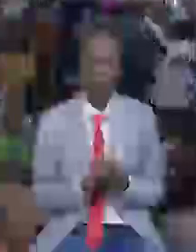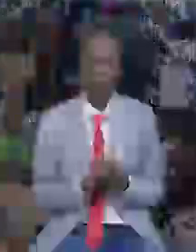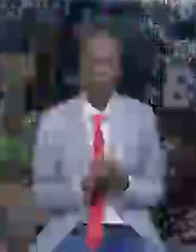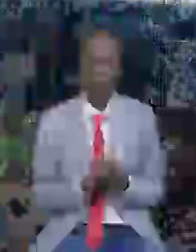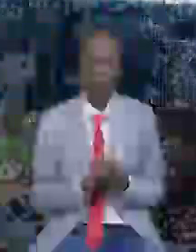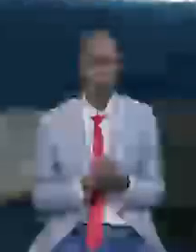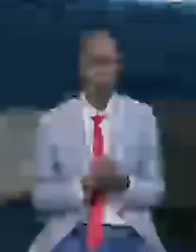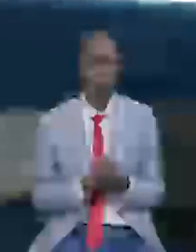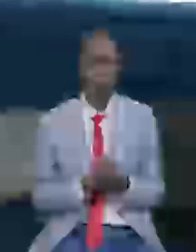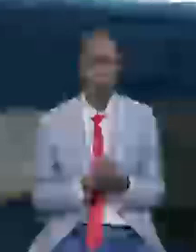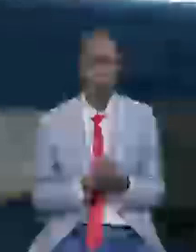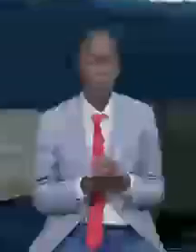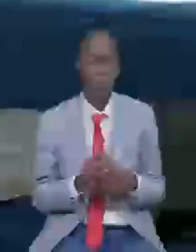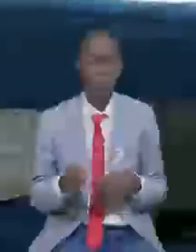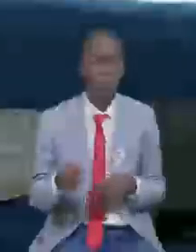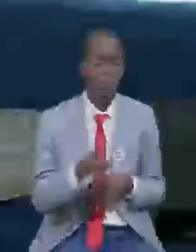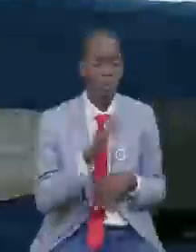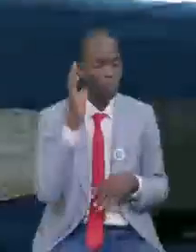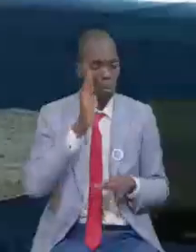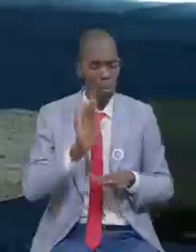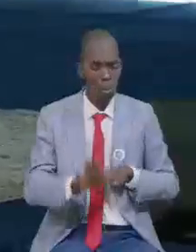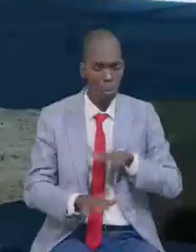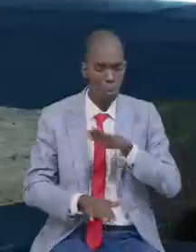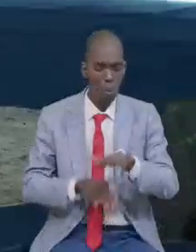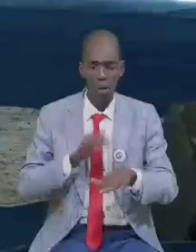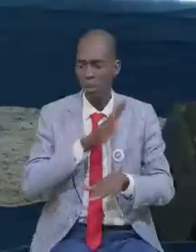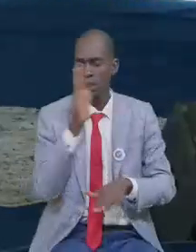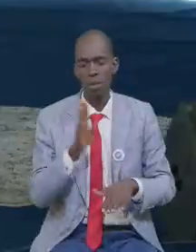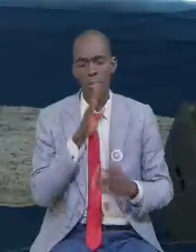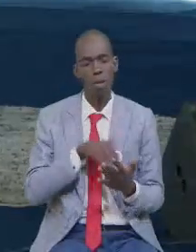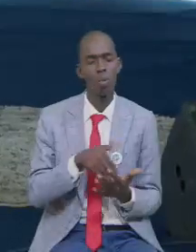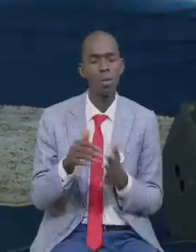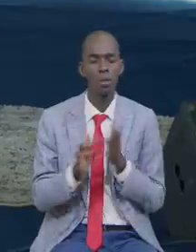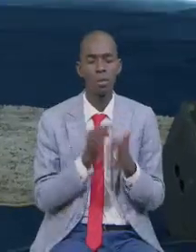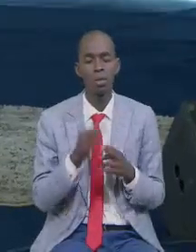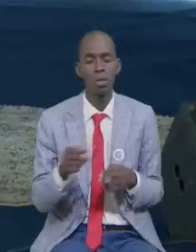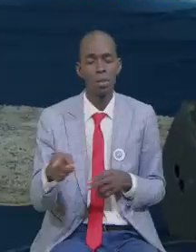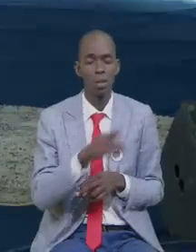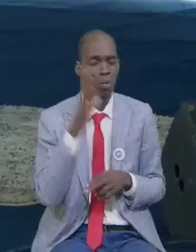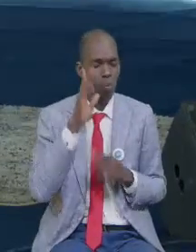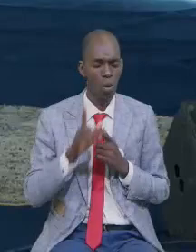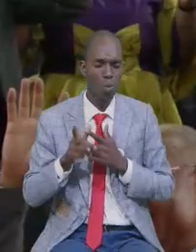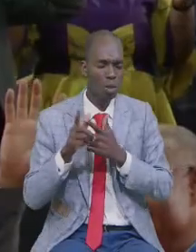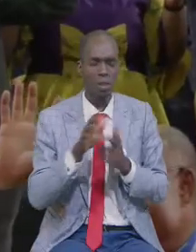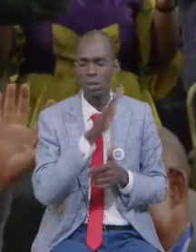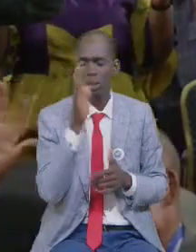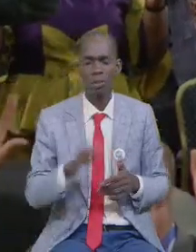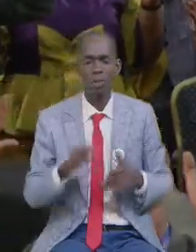They will walk, they will not be weary. They will run, they will not